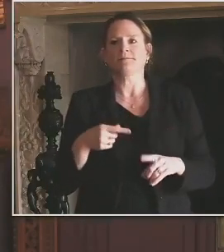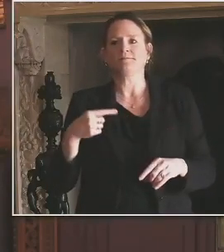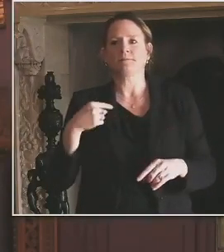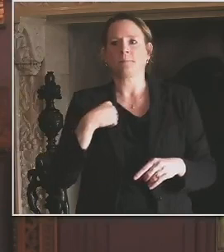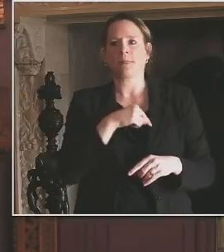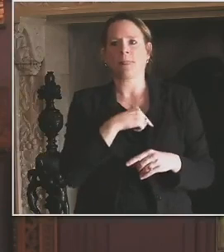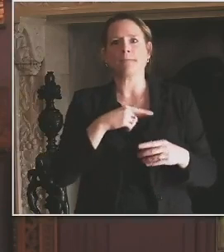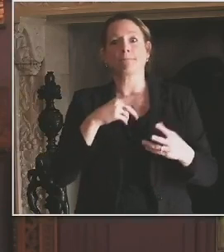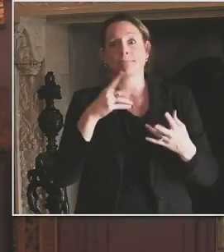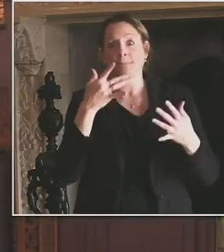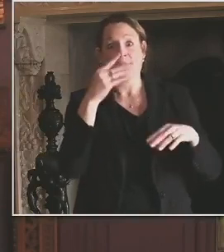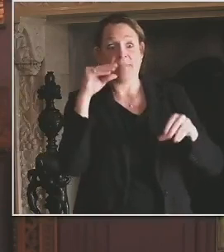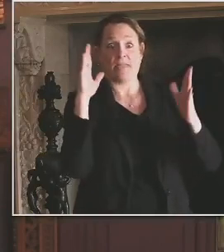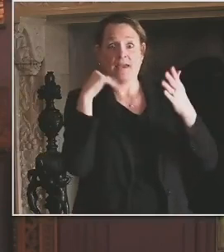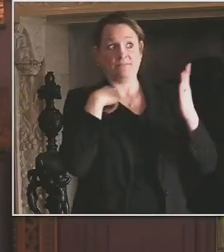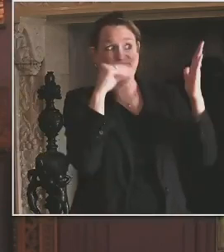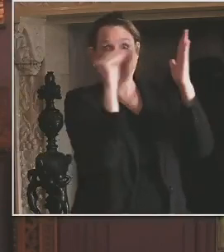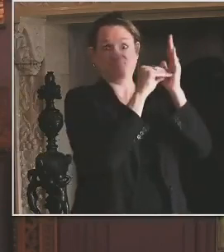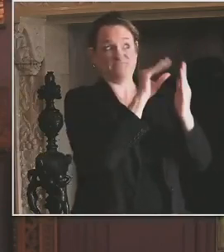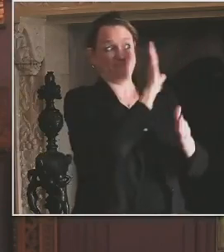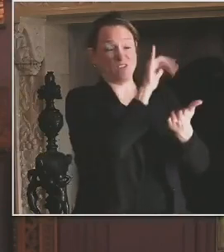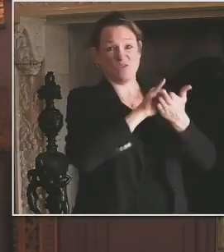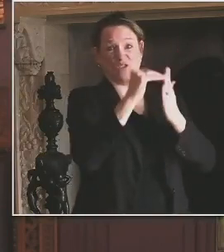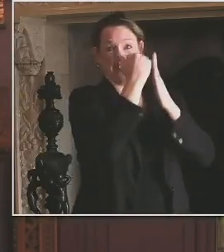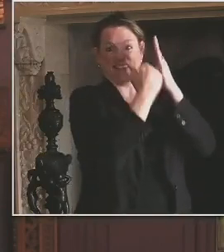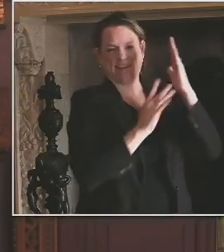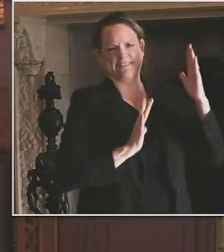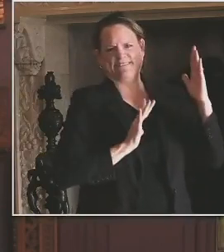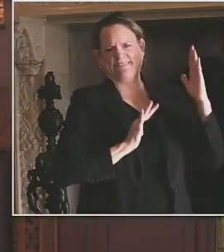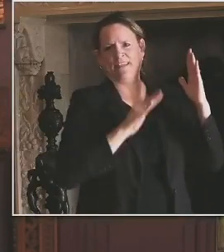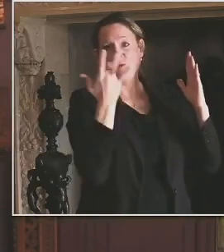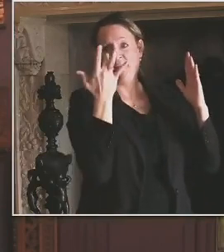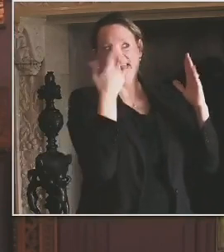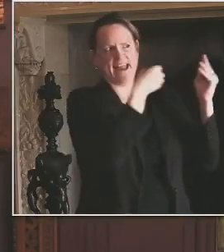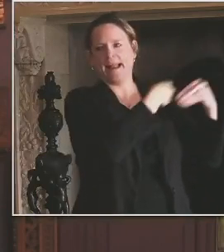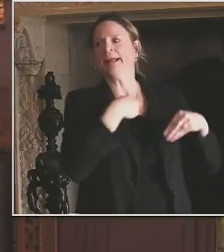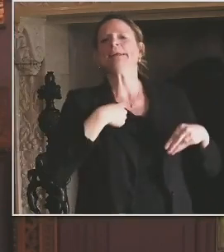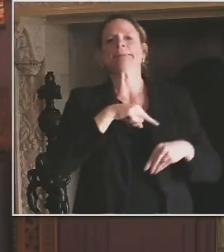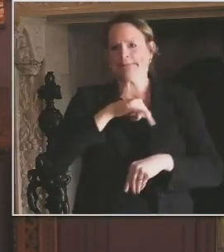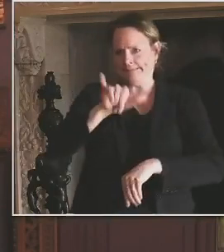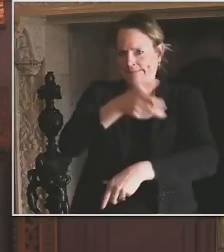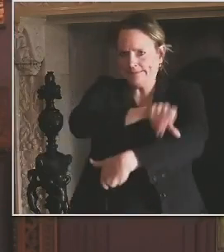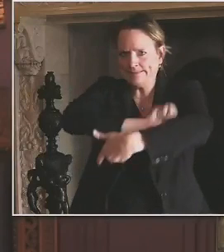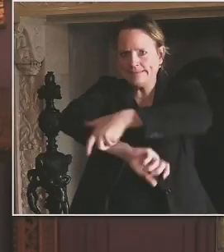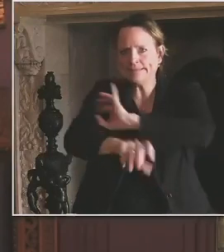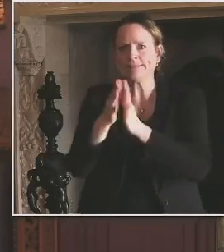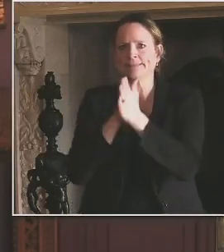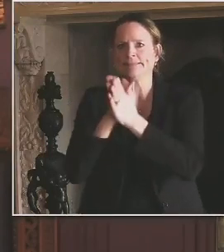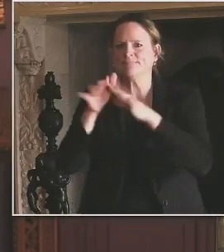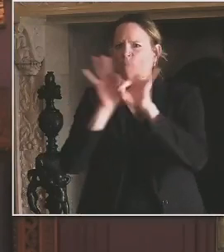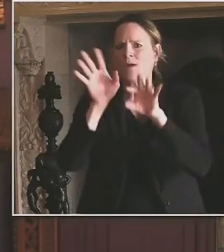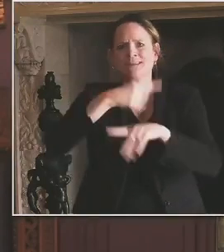actually increase our ability and our participation in having masks and